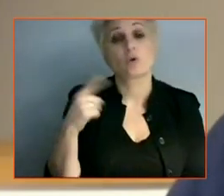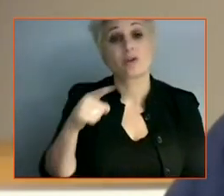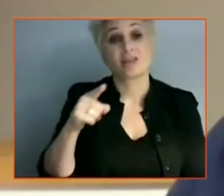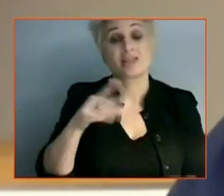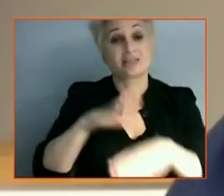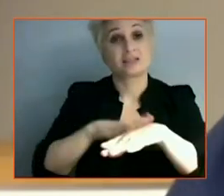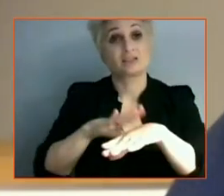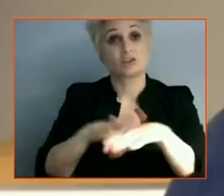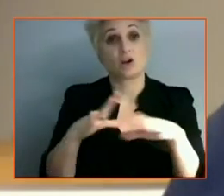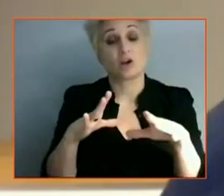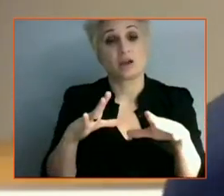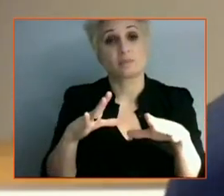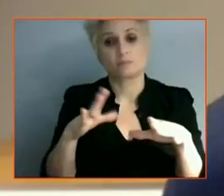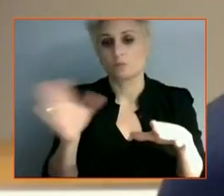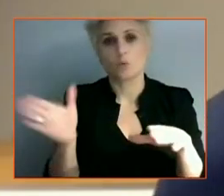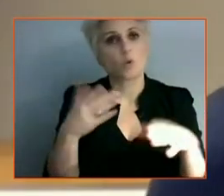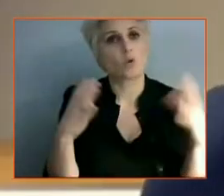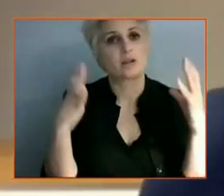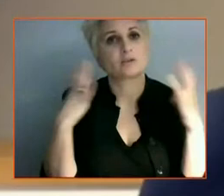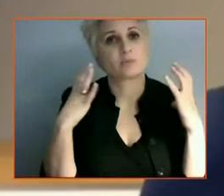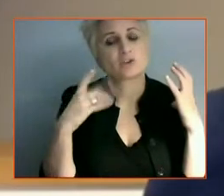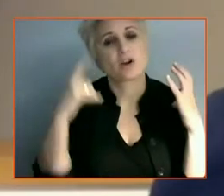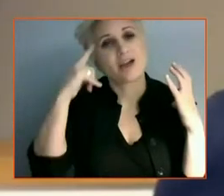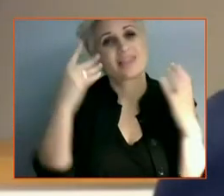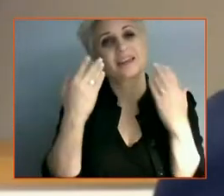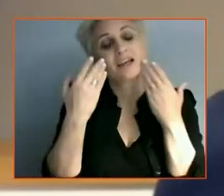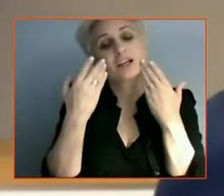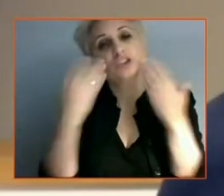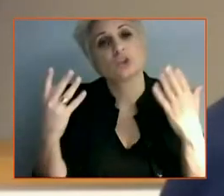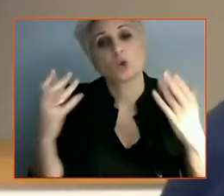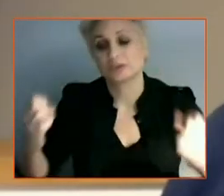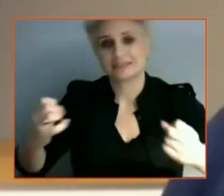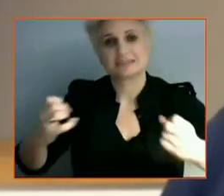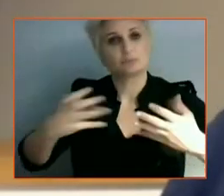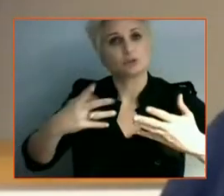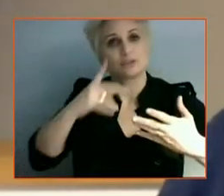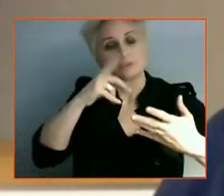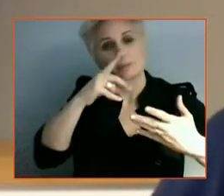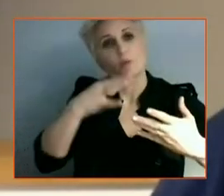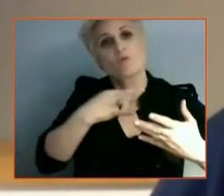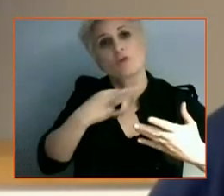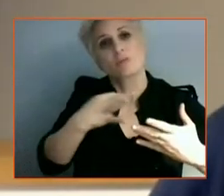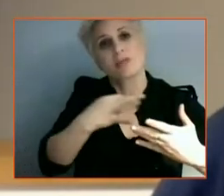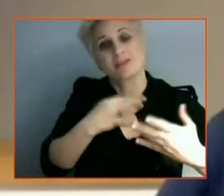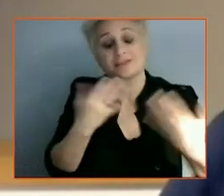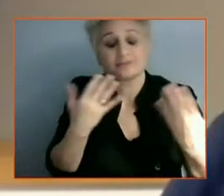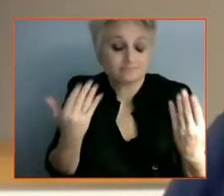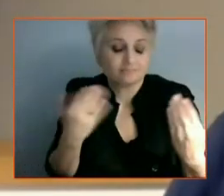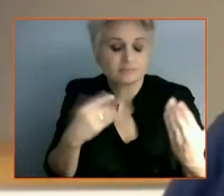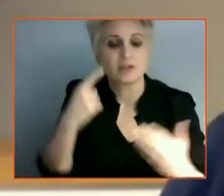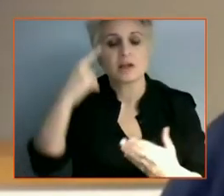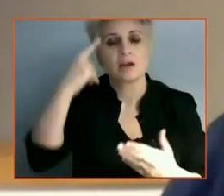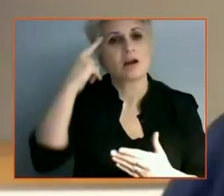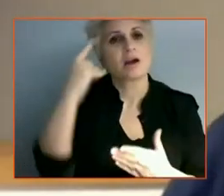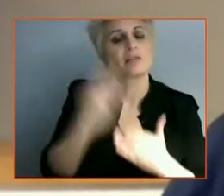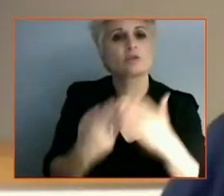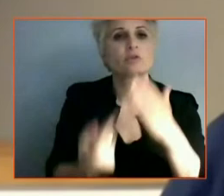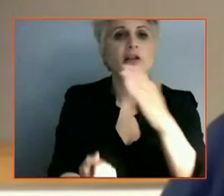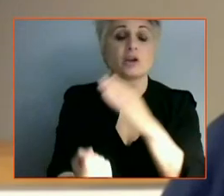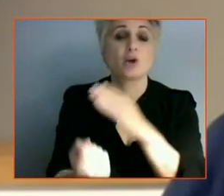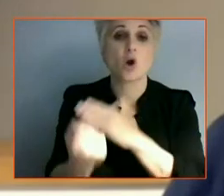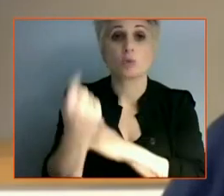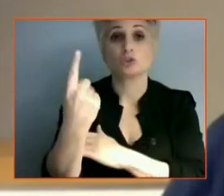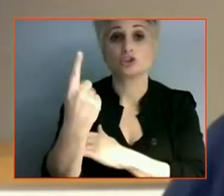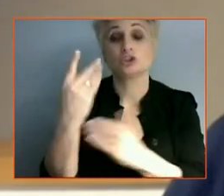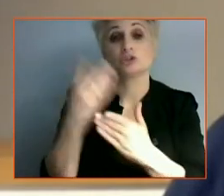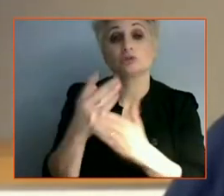is expose vulnerabilities. Look, I think the opportunity exists for the arts, culture and heritage sector